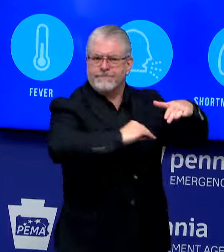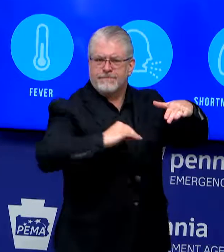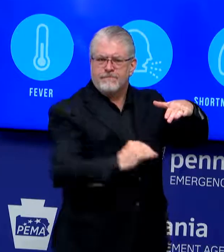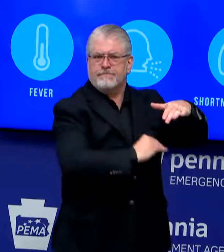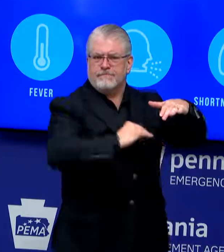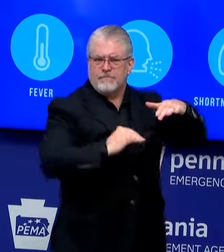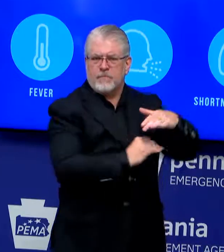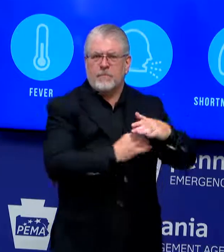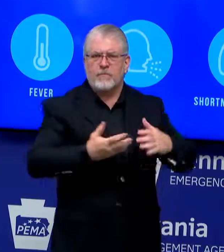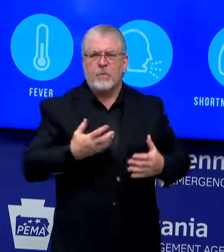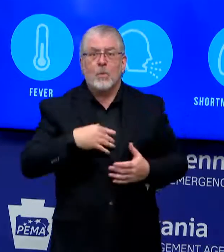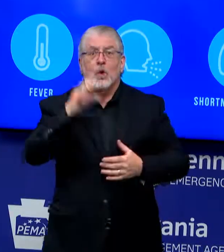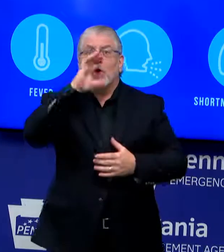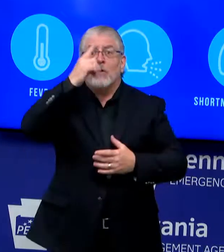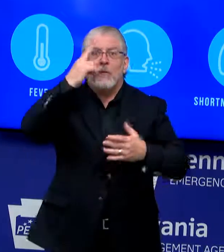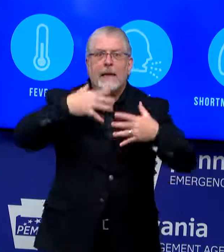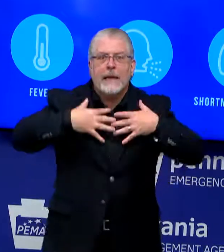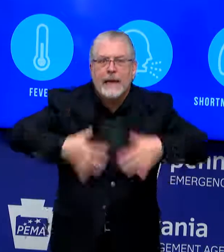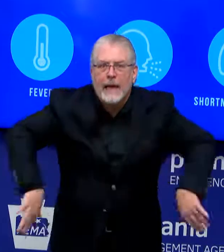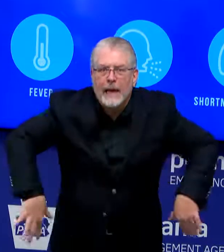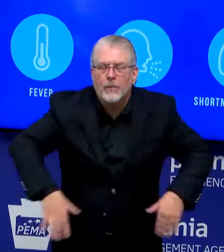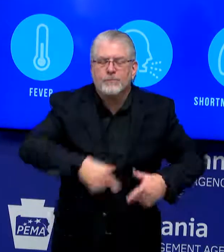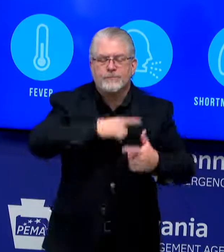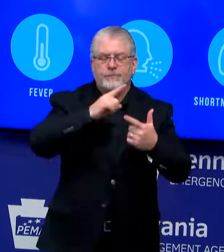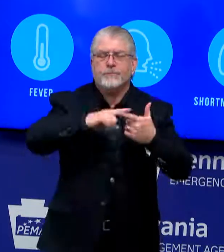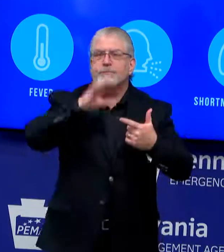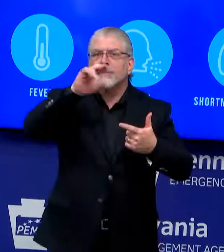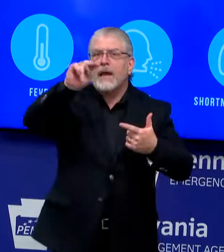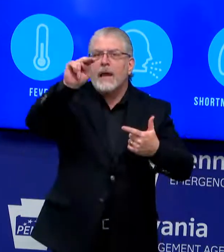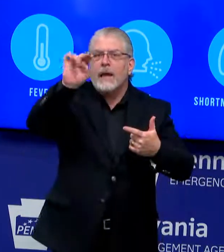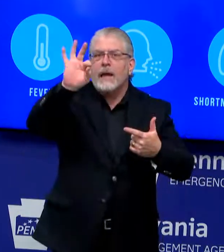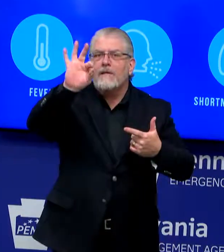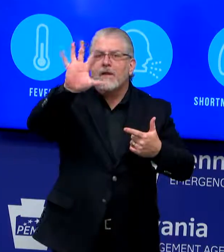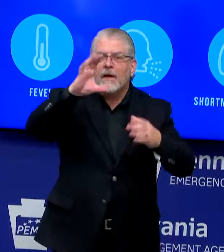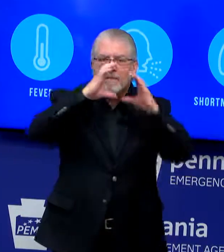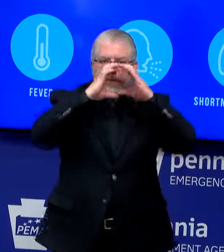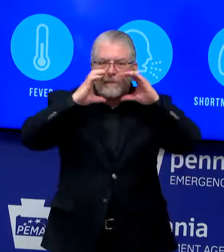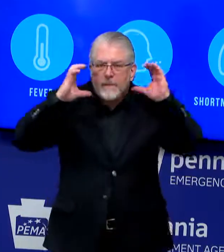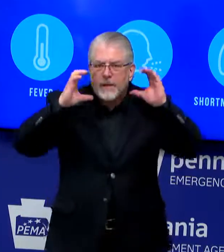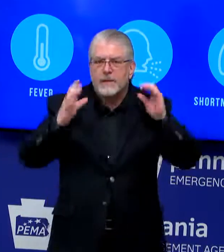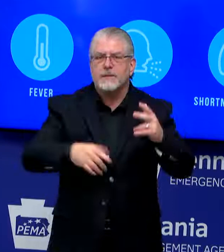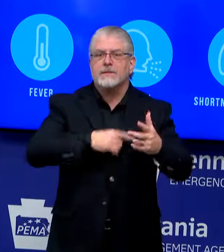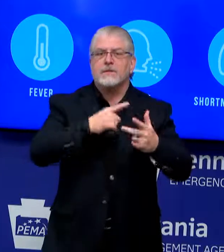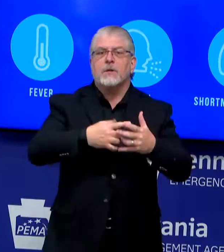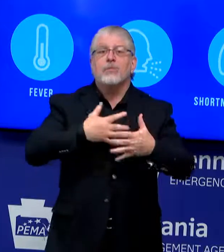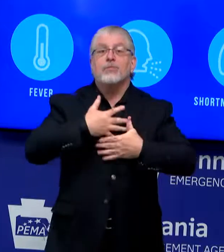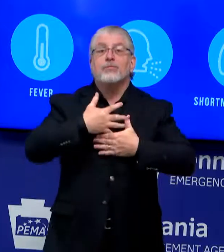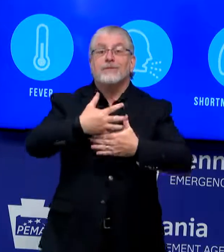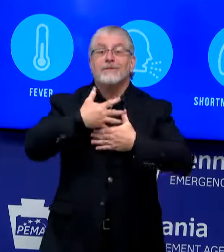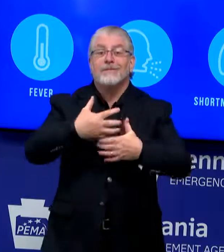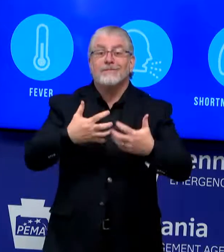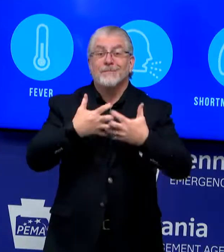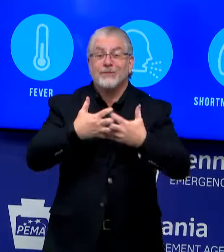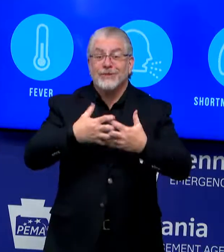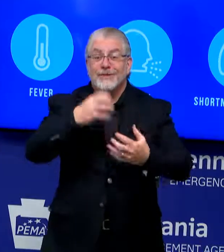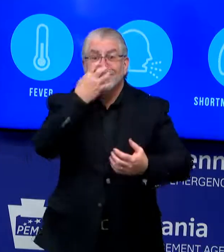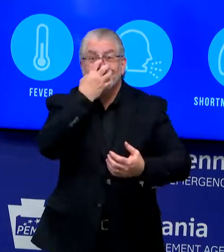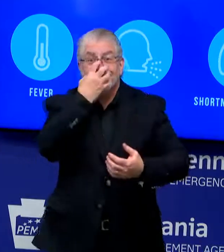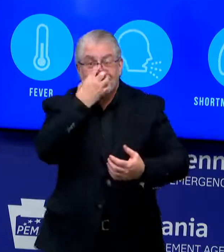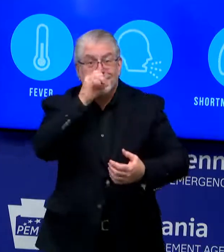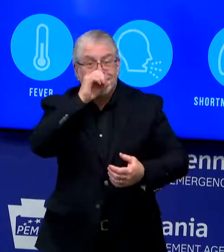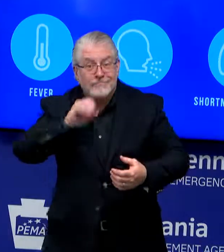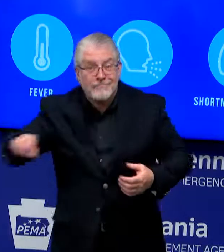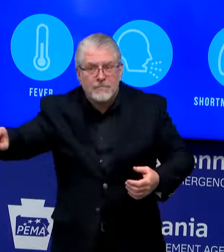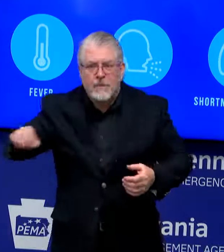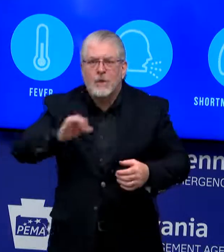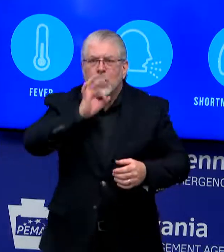have been successful in purchasing those and are expecting orders all the time. So in addition, we're looking everywhere we can for this